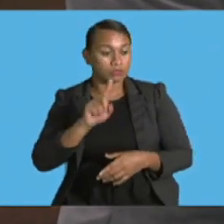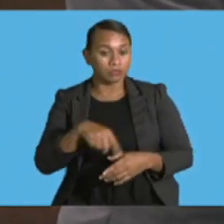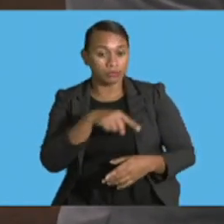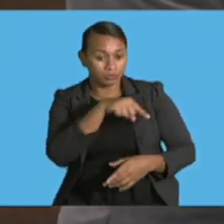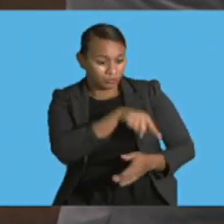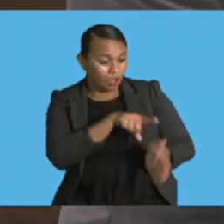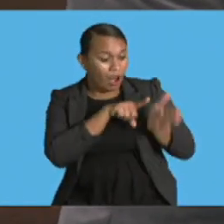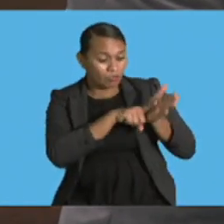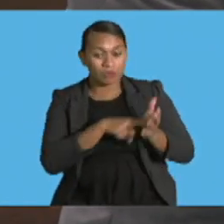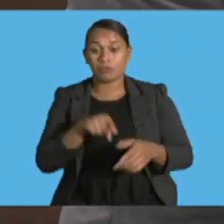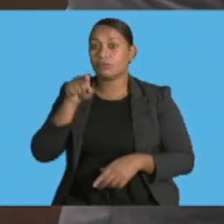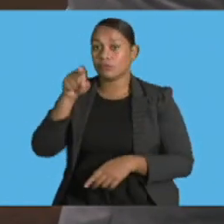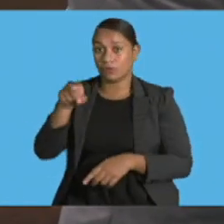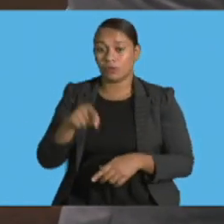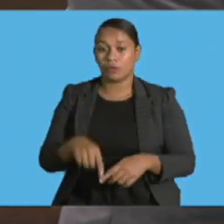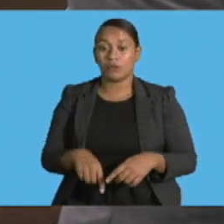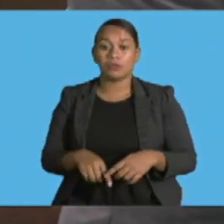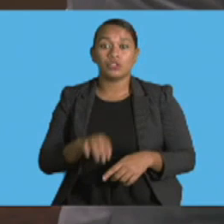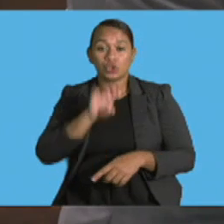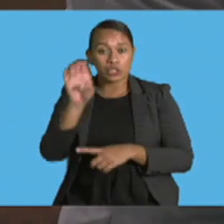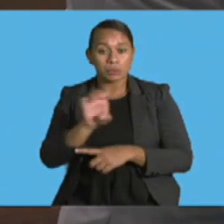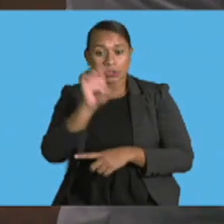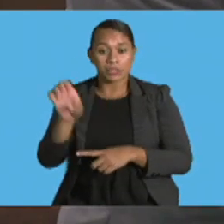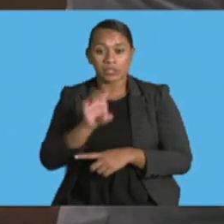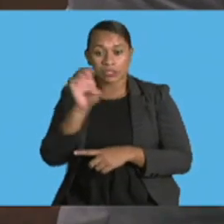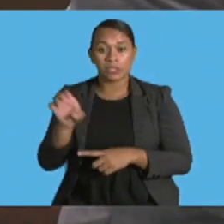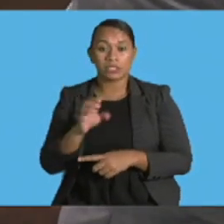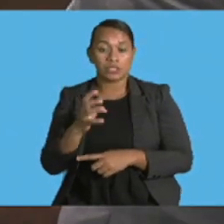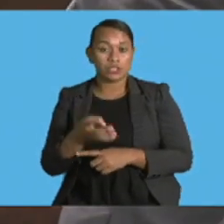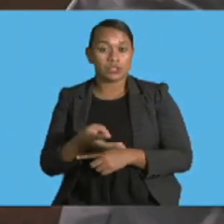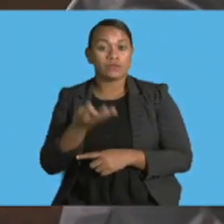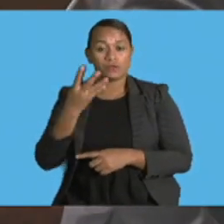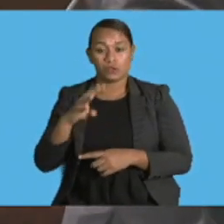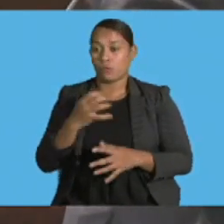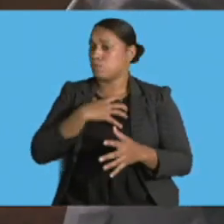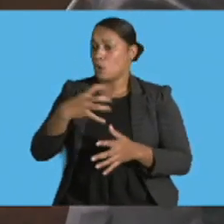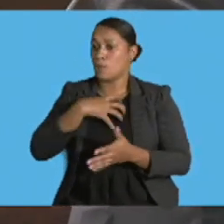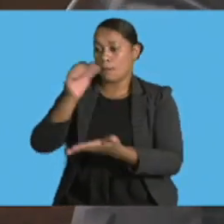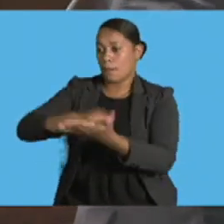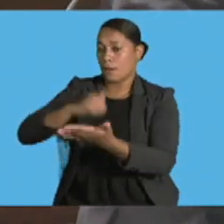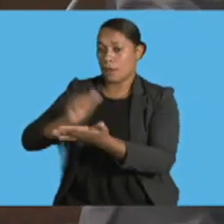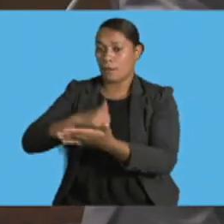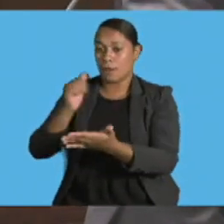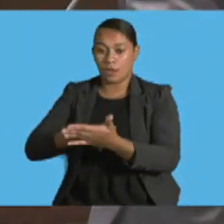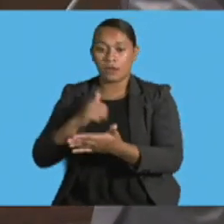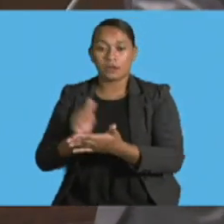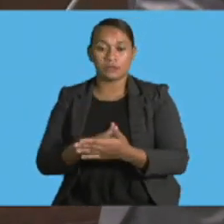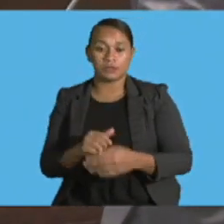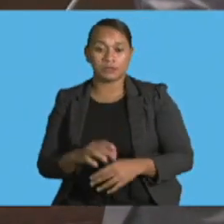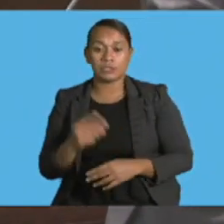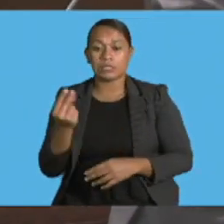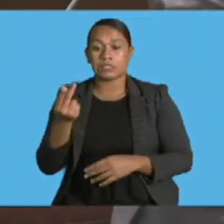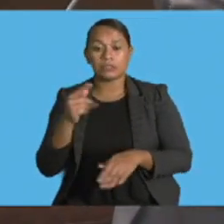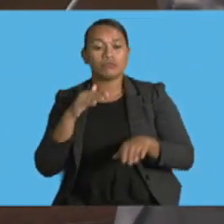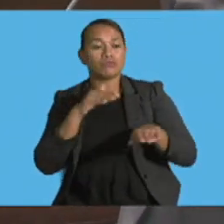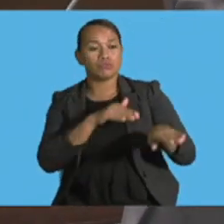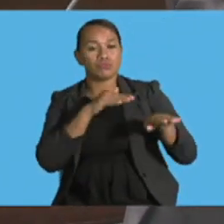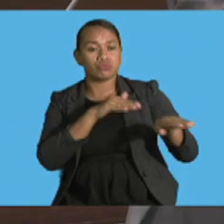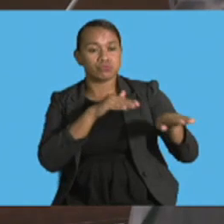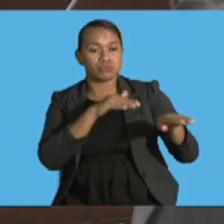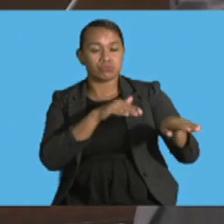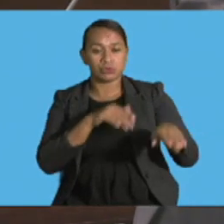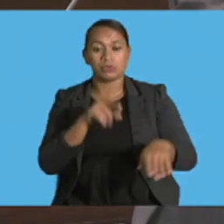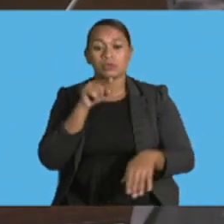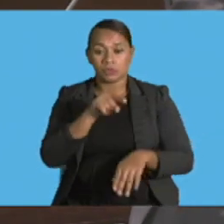provide a greater level of ease to farmers using rail to deliver the cane to the mills. Mr.